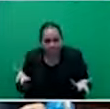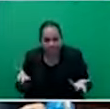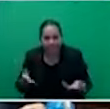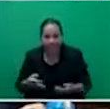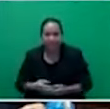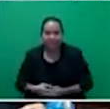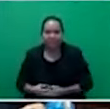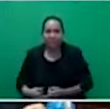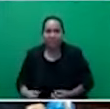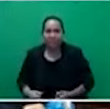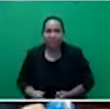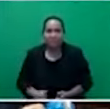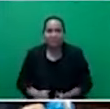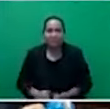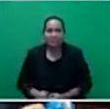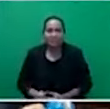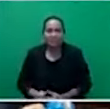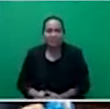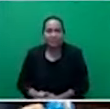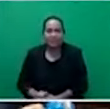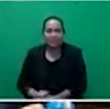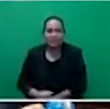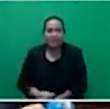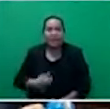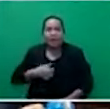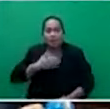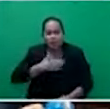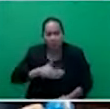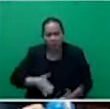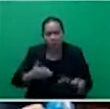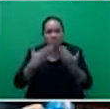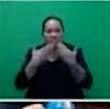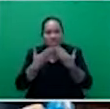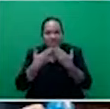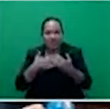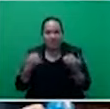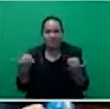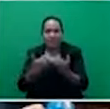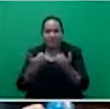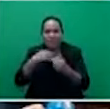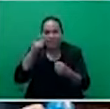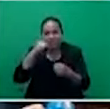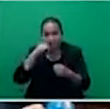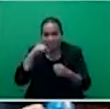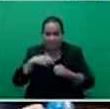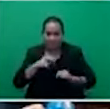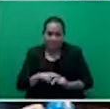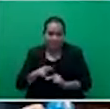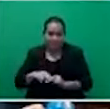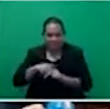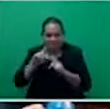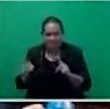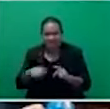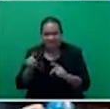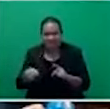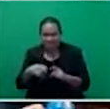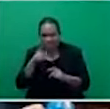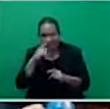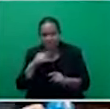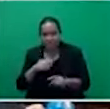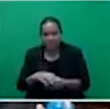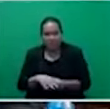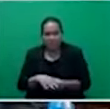Mr. Speaker, sir. Mr. Speaker, sir, I'd like to thank all those thousands of Fijians who helped us. And Mr. Speaker, sir, given that I have